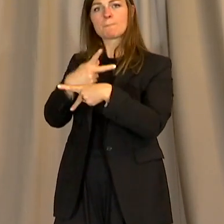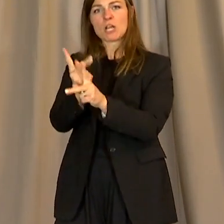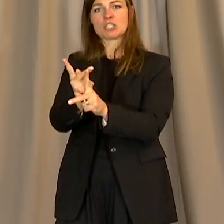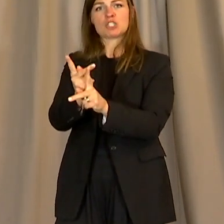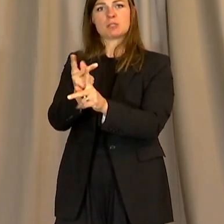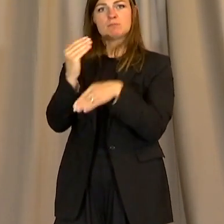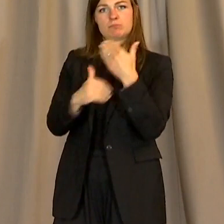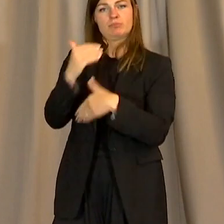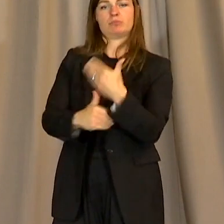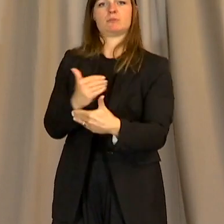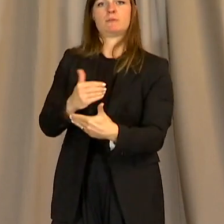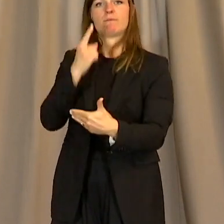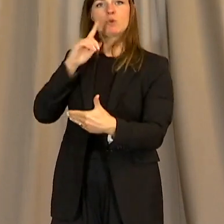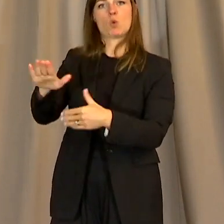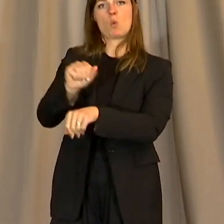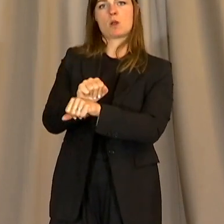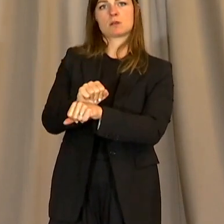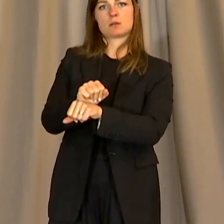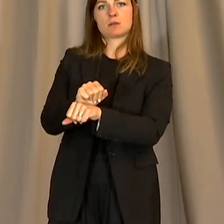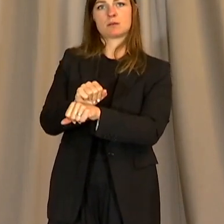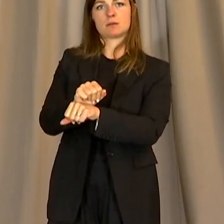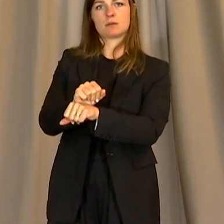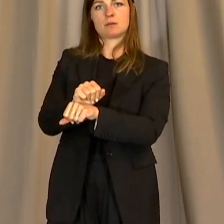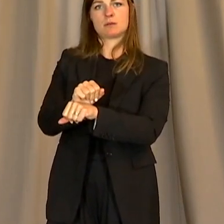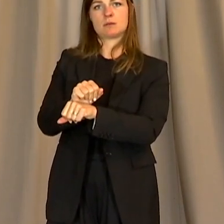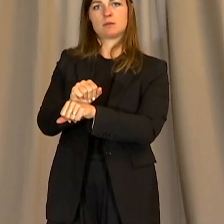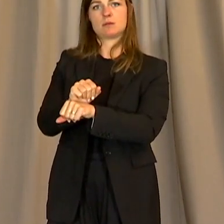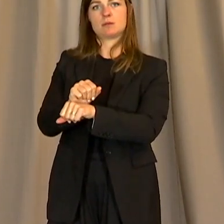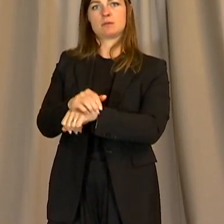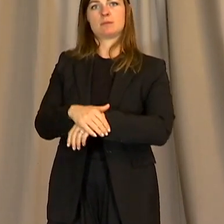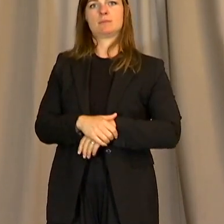as your worth.